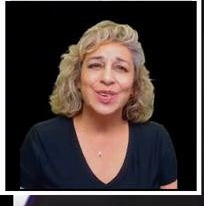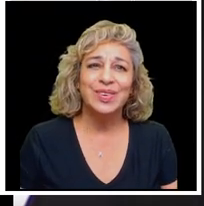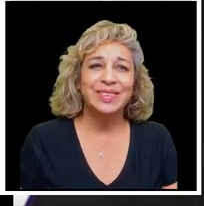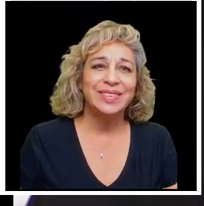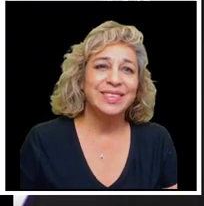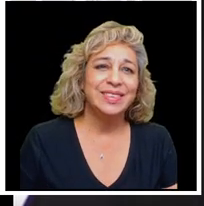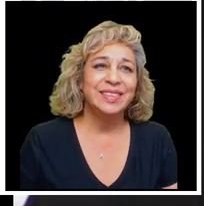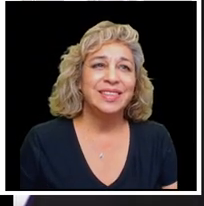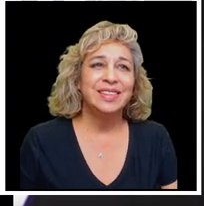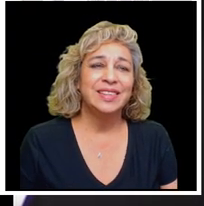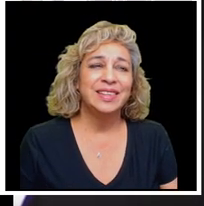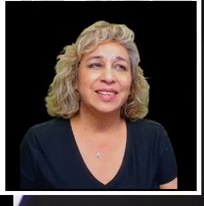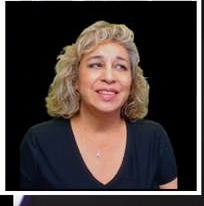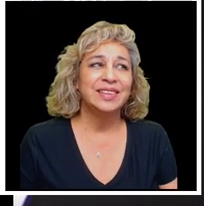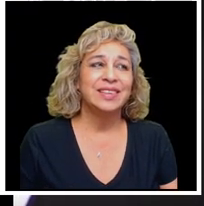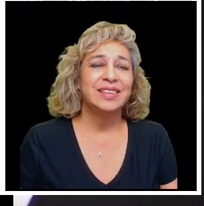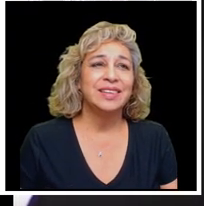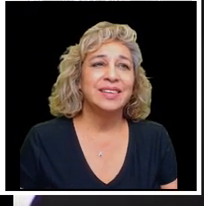intern angle